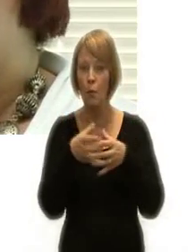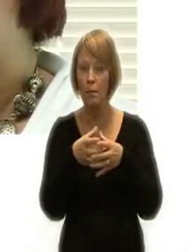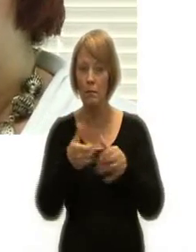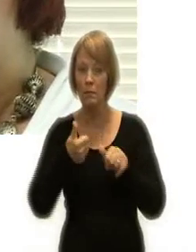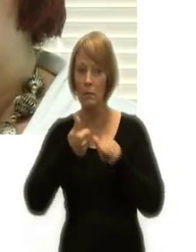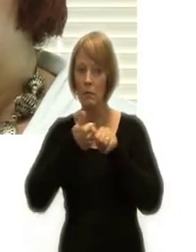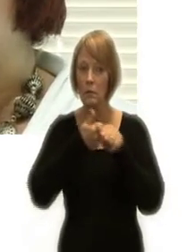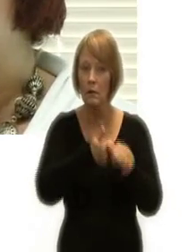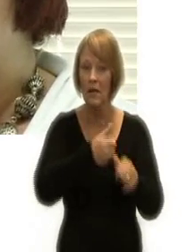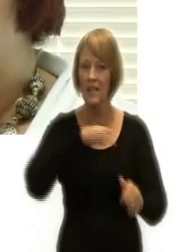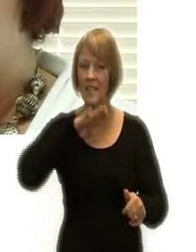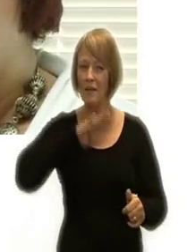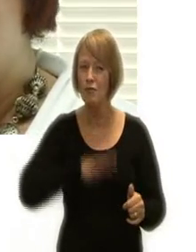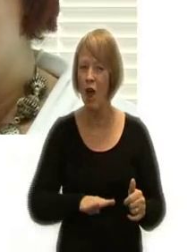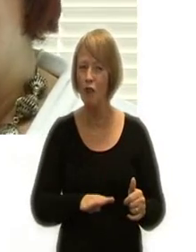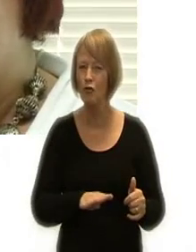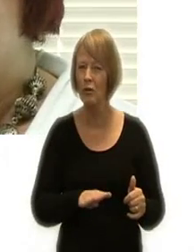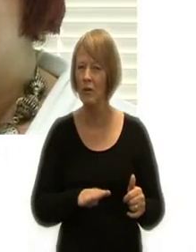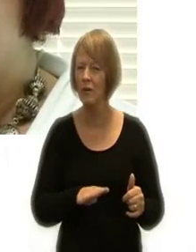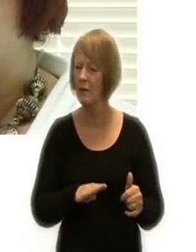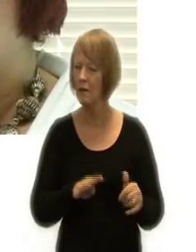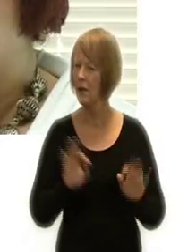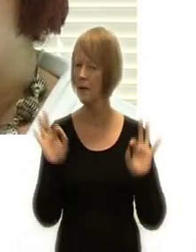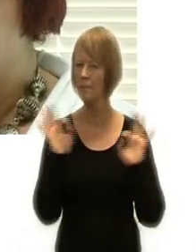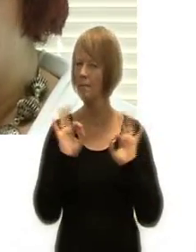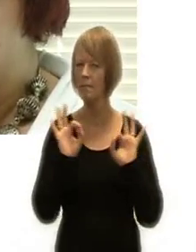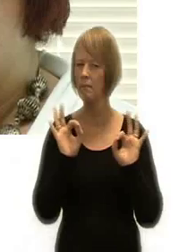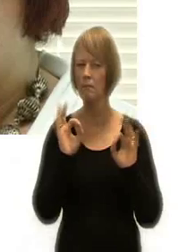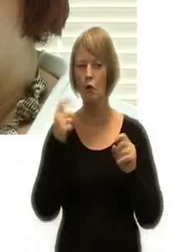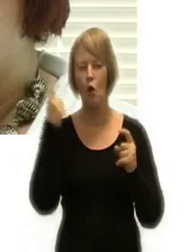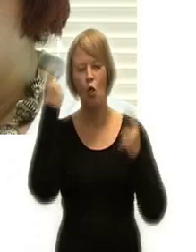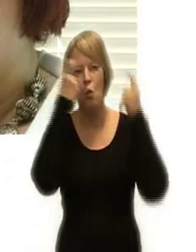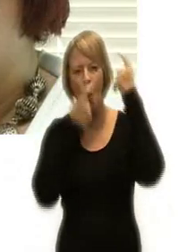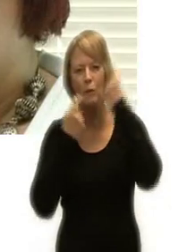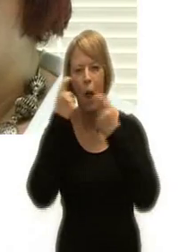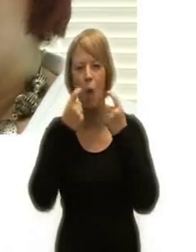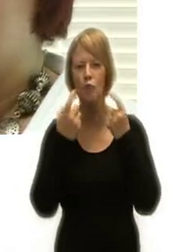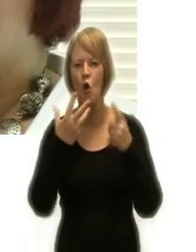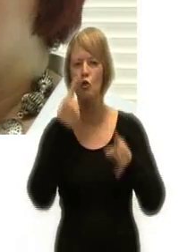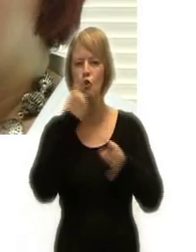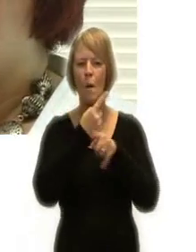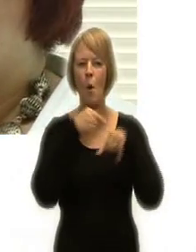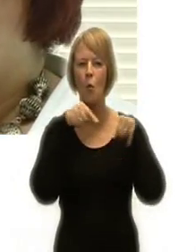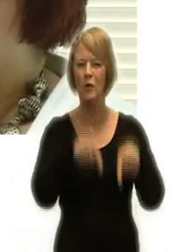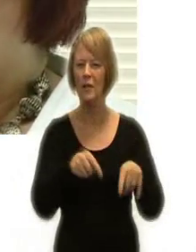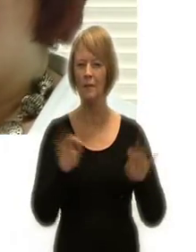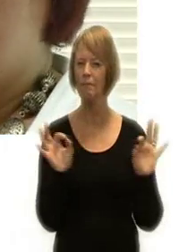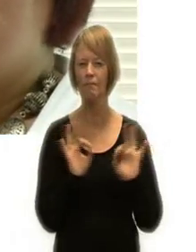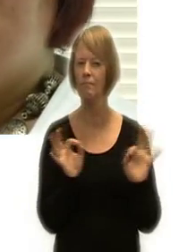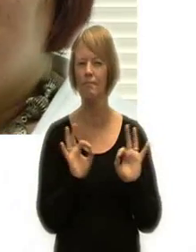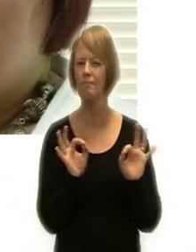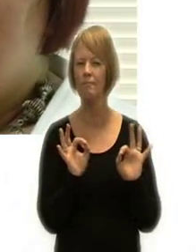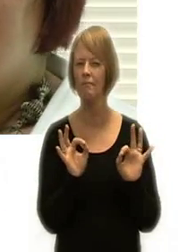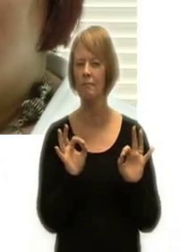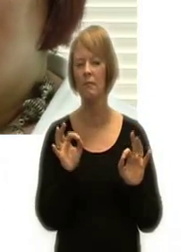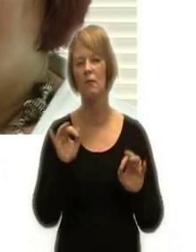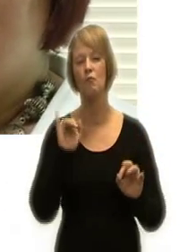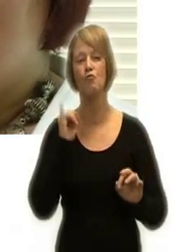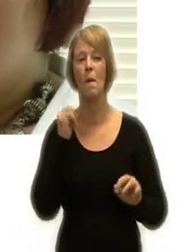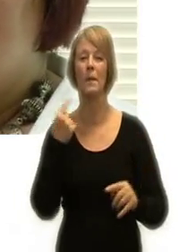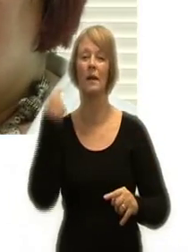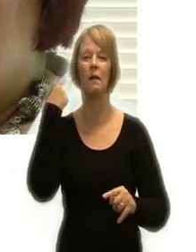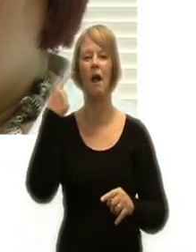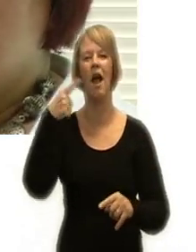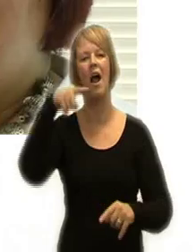I can't look back and see a way that it would have been any different at that time. I don't think there were youth groups for depression,